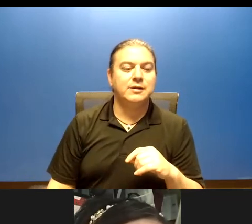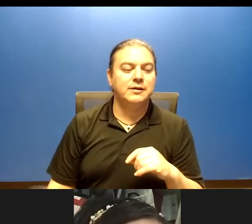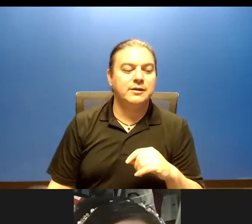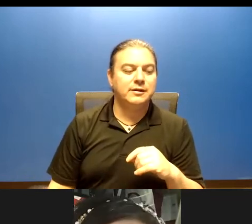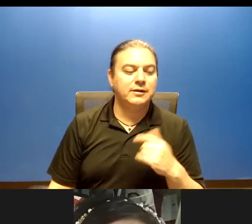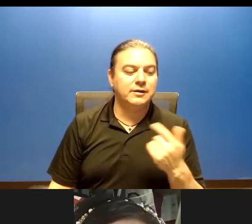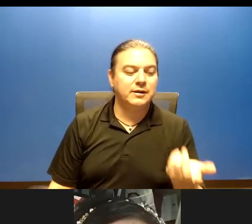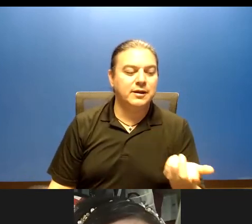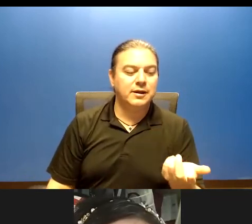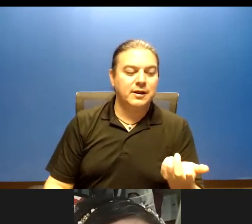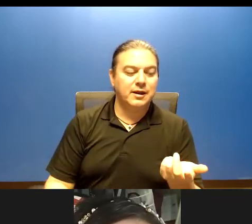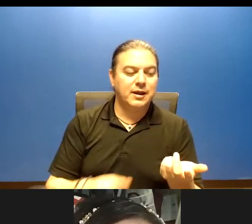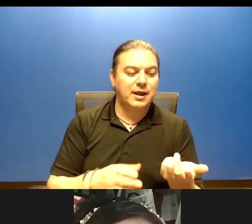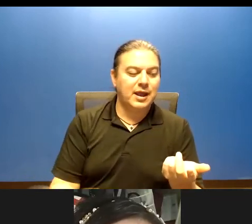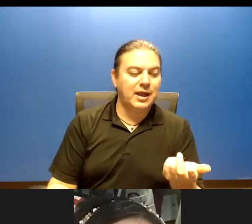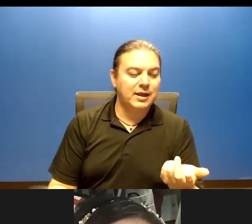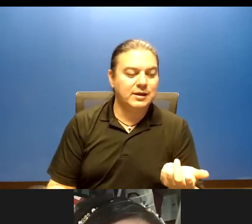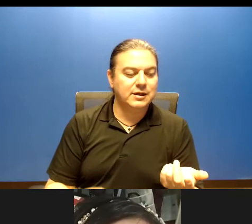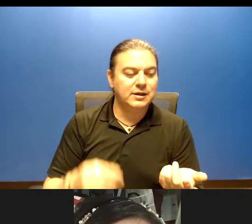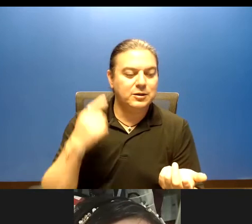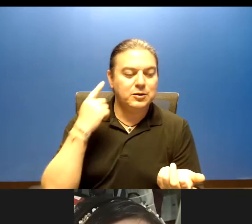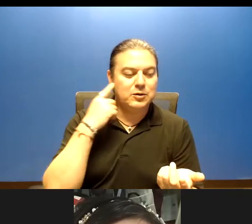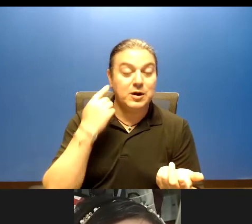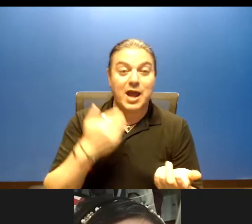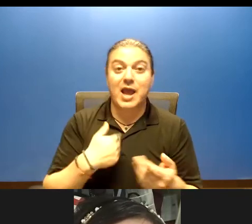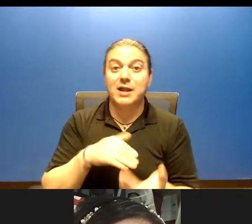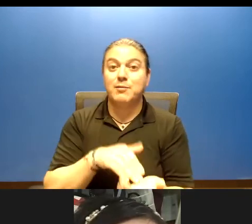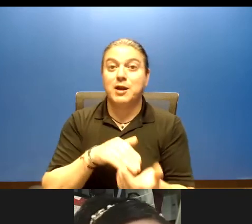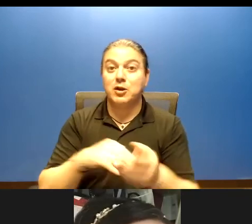this medical emergency, and I'm just really, really wishing to get this chairlift as soon as possible.